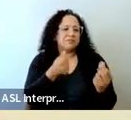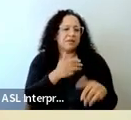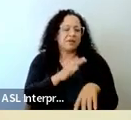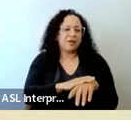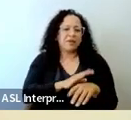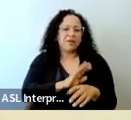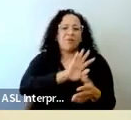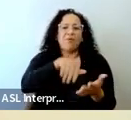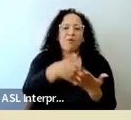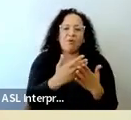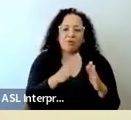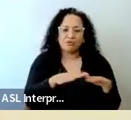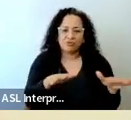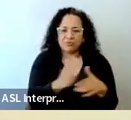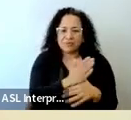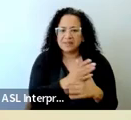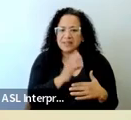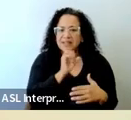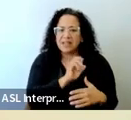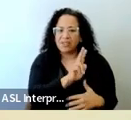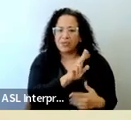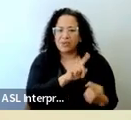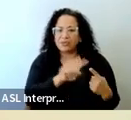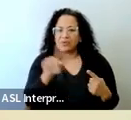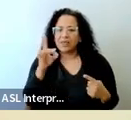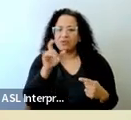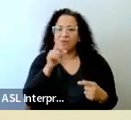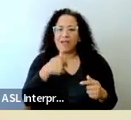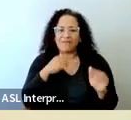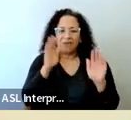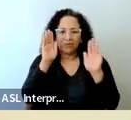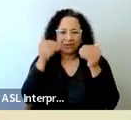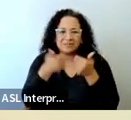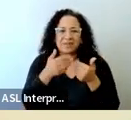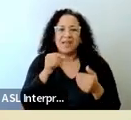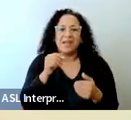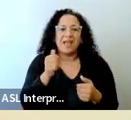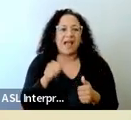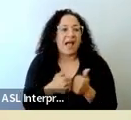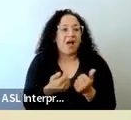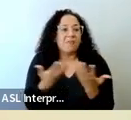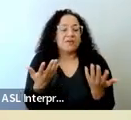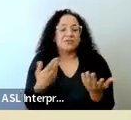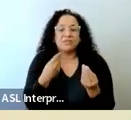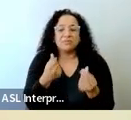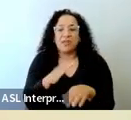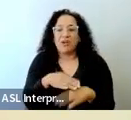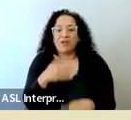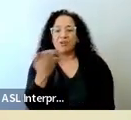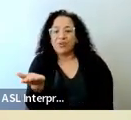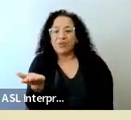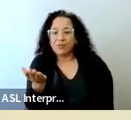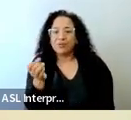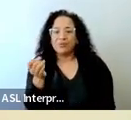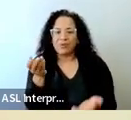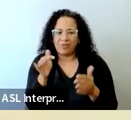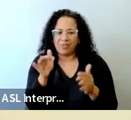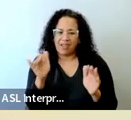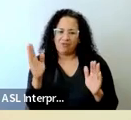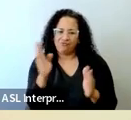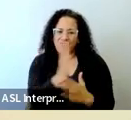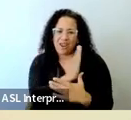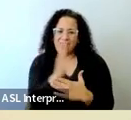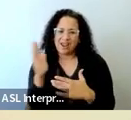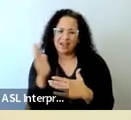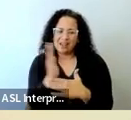all children between age 3 and 18 who have autism? And how much did we spend on you? And that was a range. And